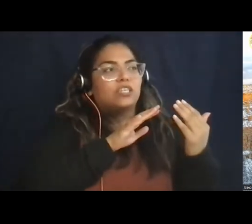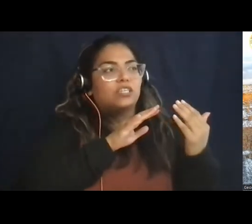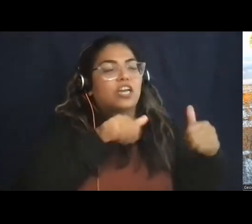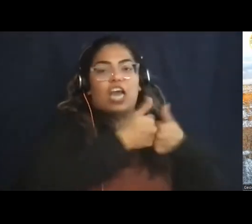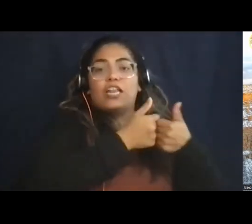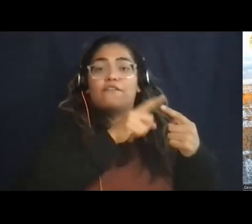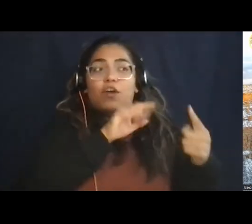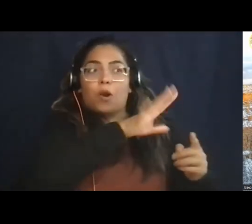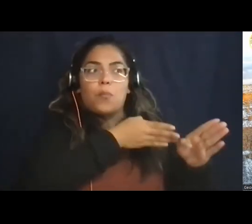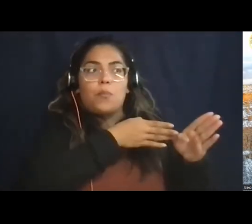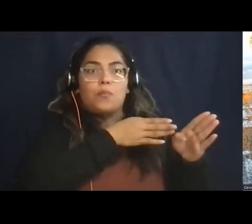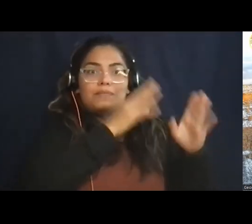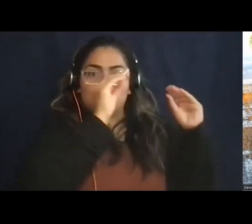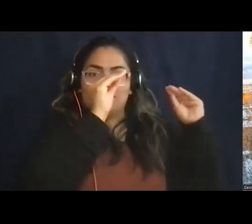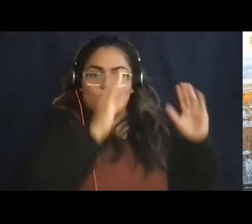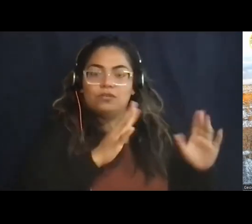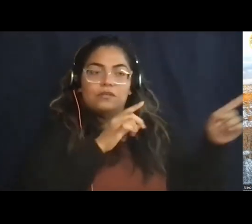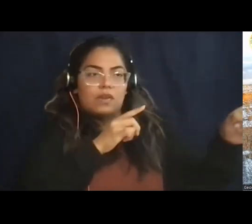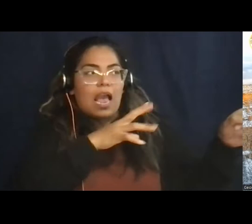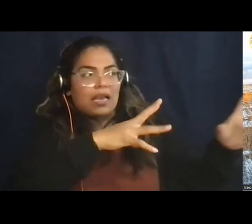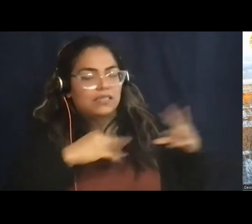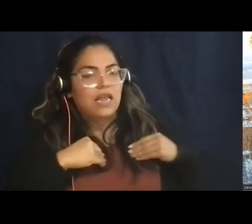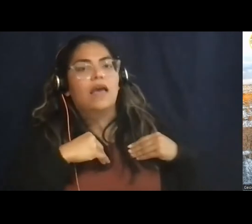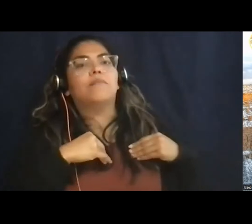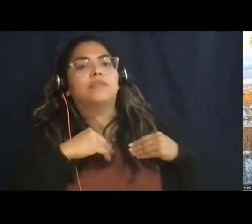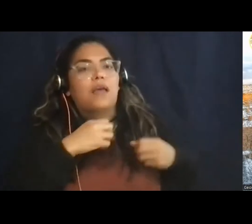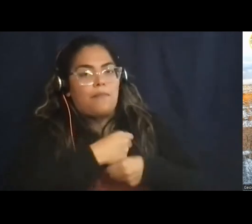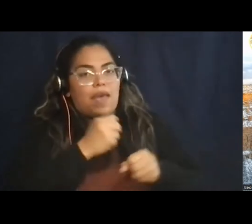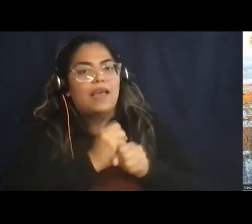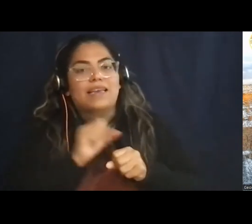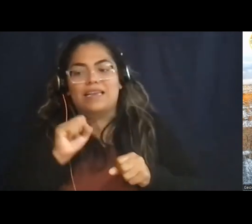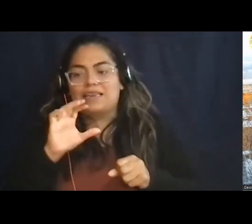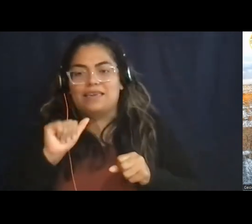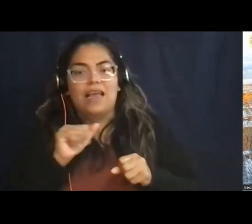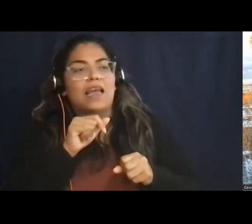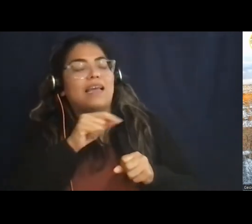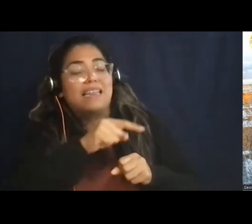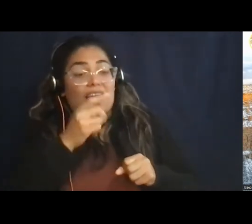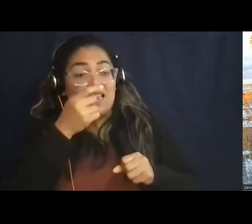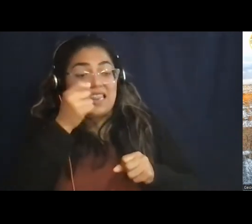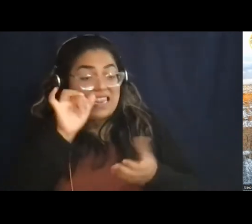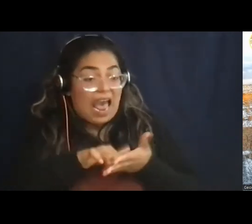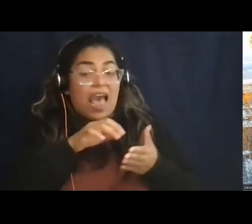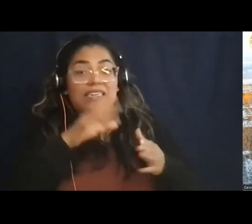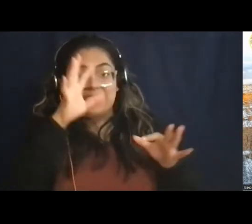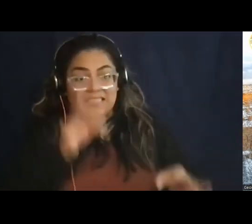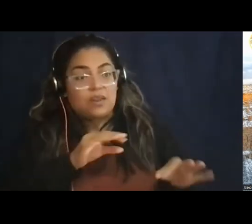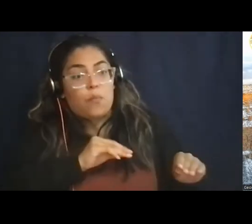service and conservation core movement, which has grown to include more than 150